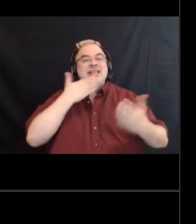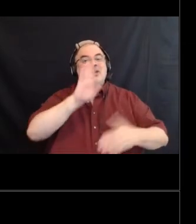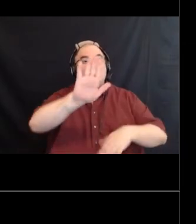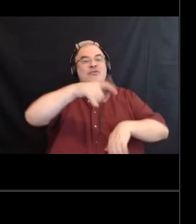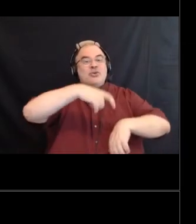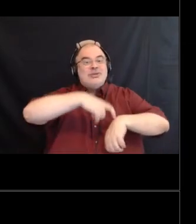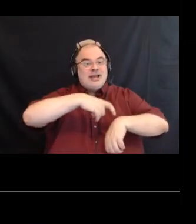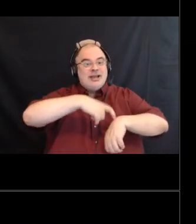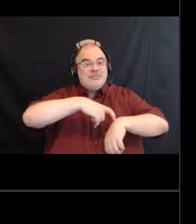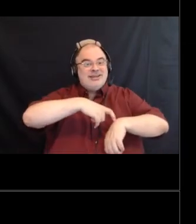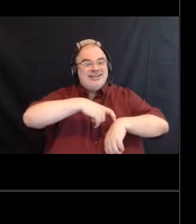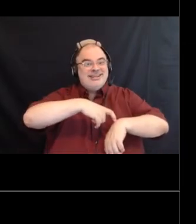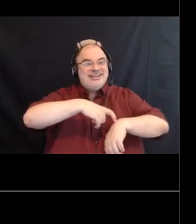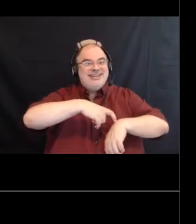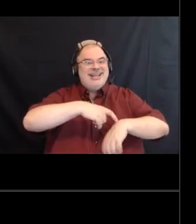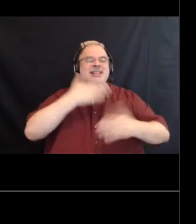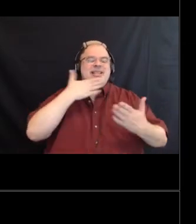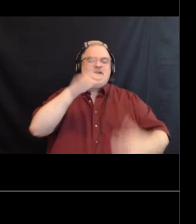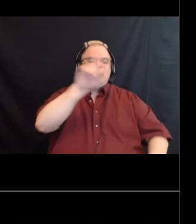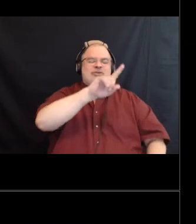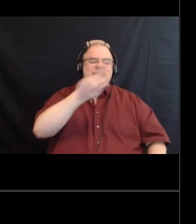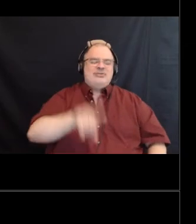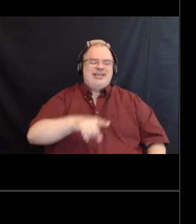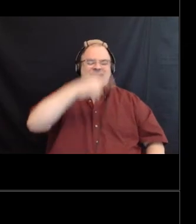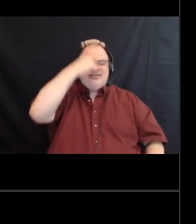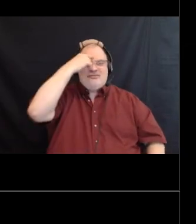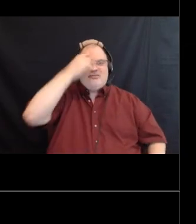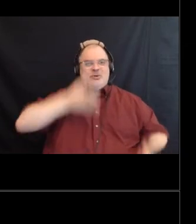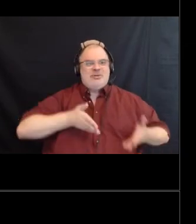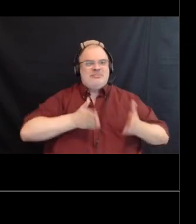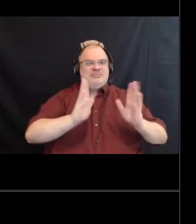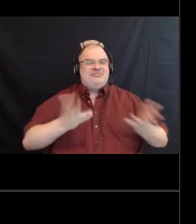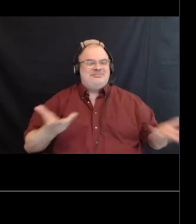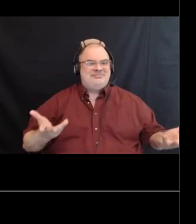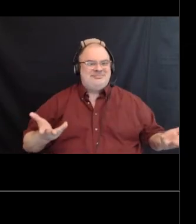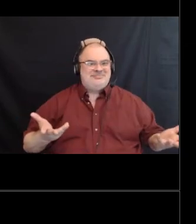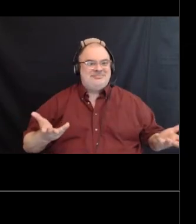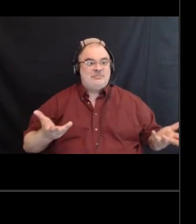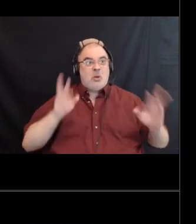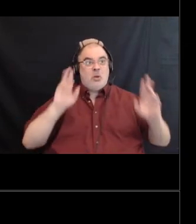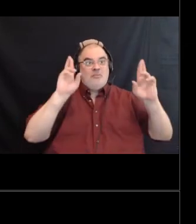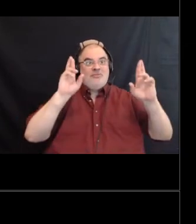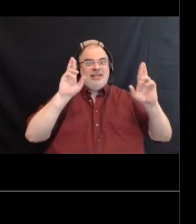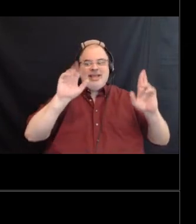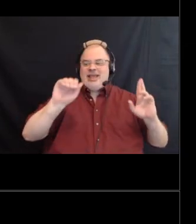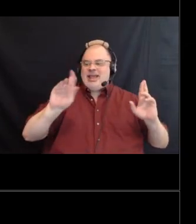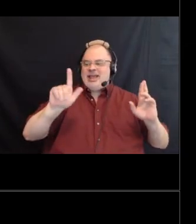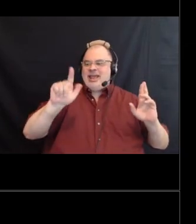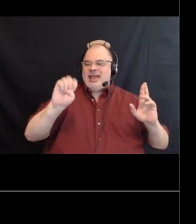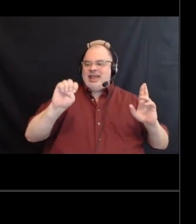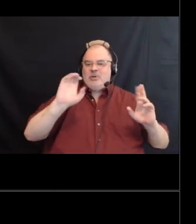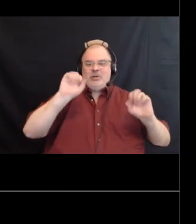this morning. Thank you, Suzanne, so much for hosting us, and hopefully Able will be beneficial to the people you